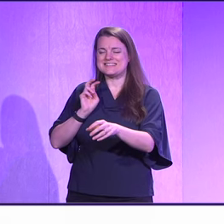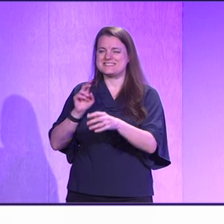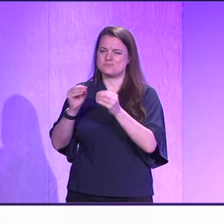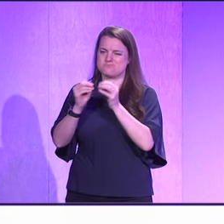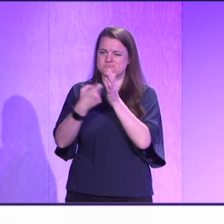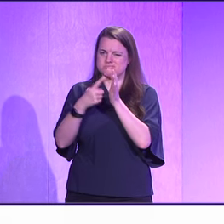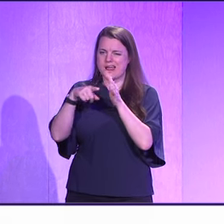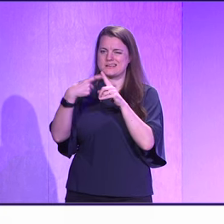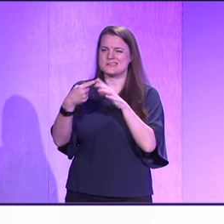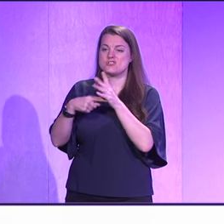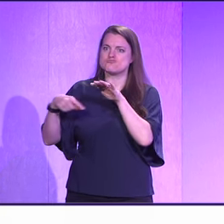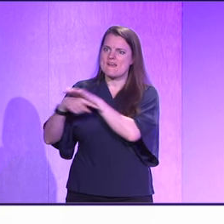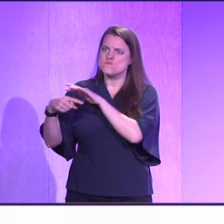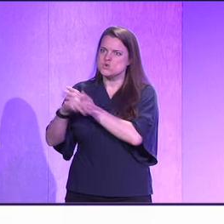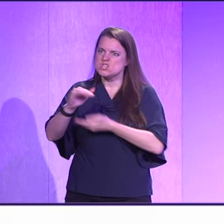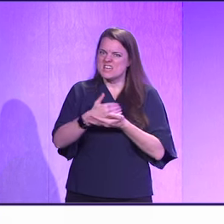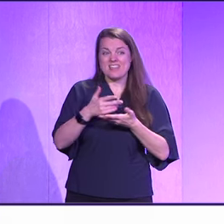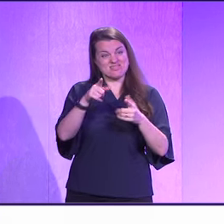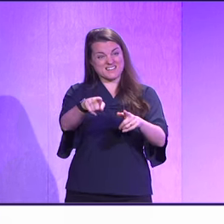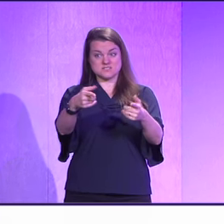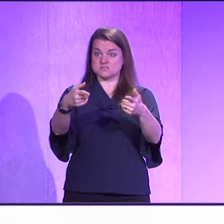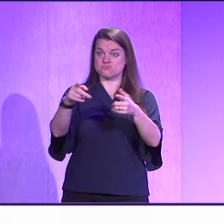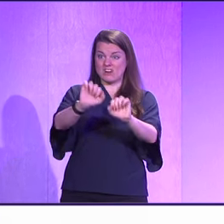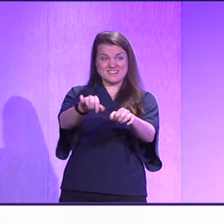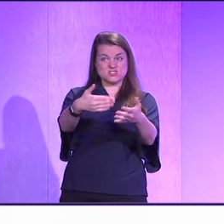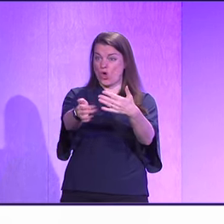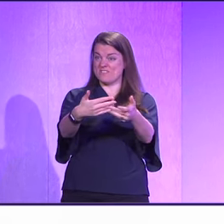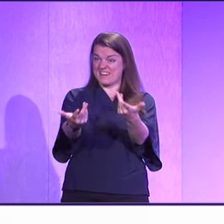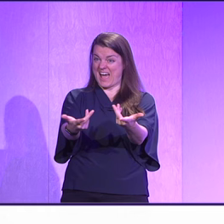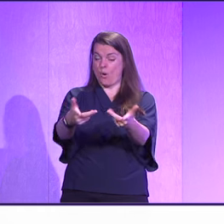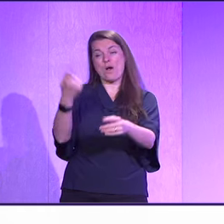that, yeah? Ooh, still touchy.